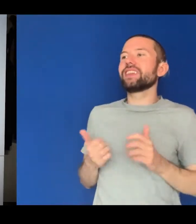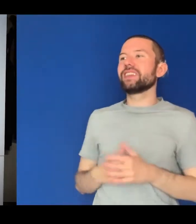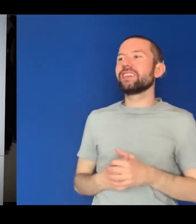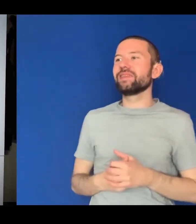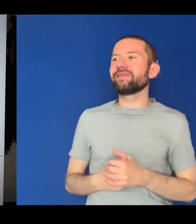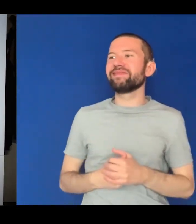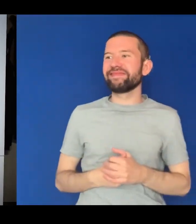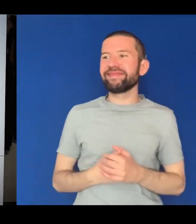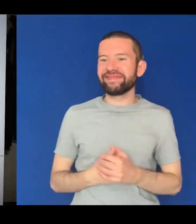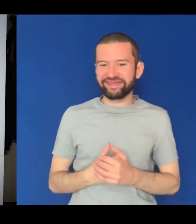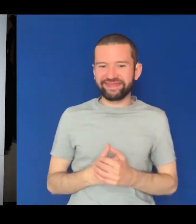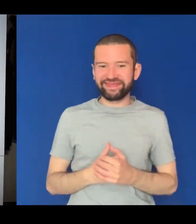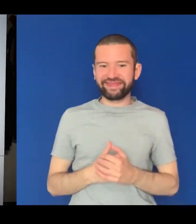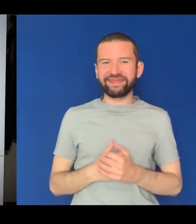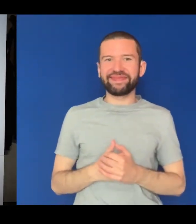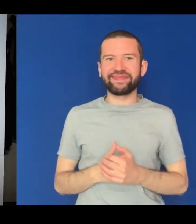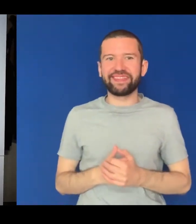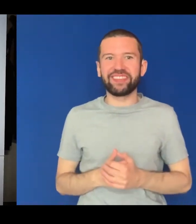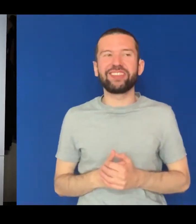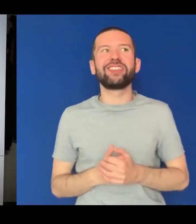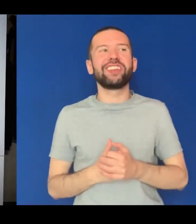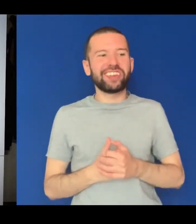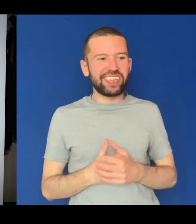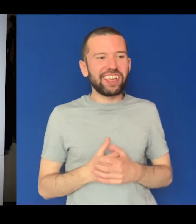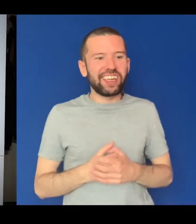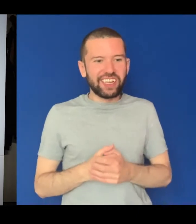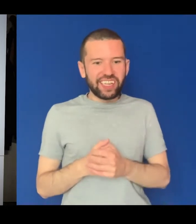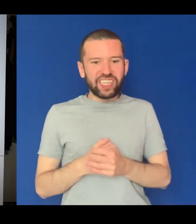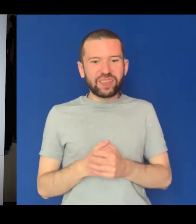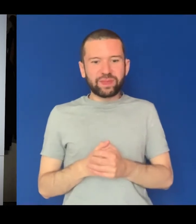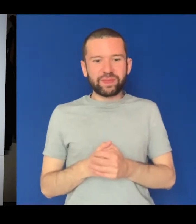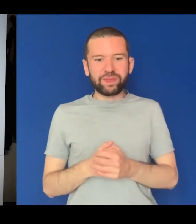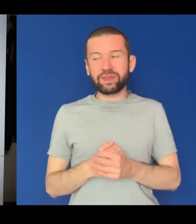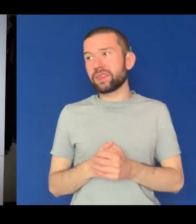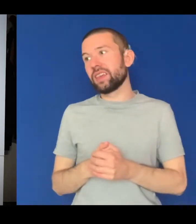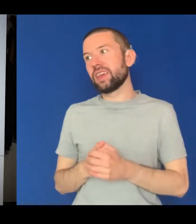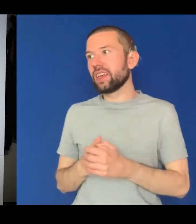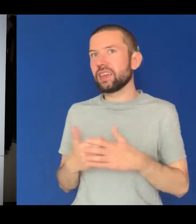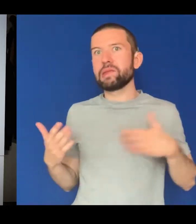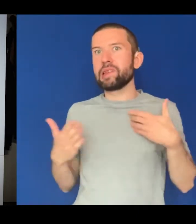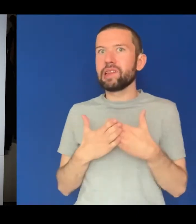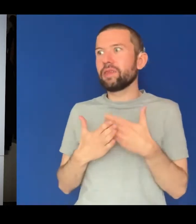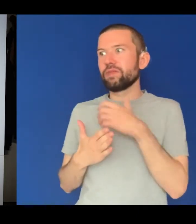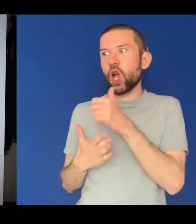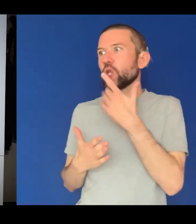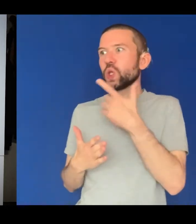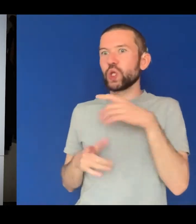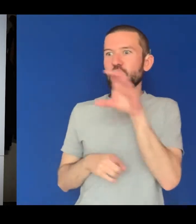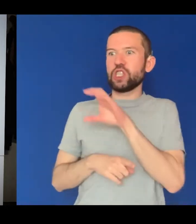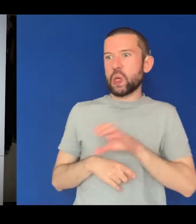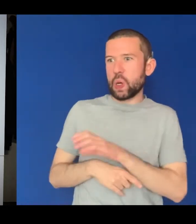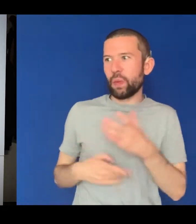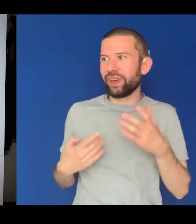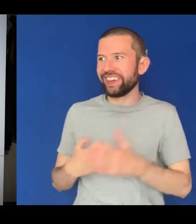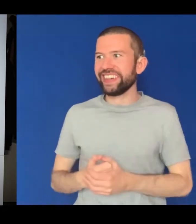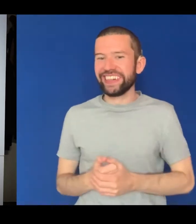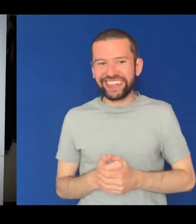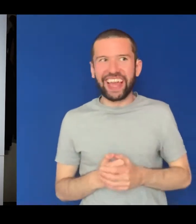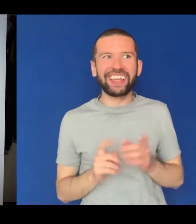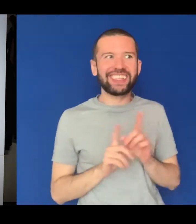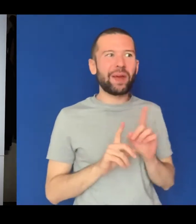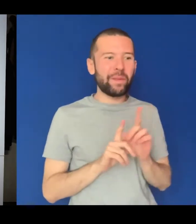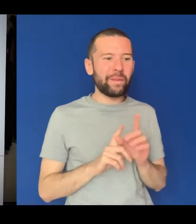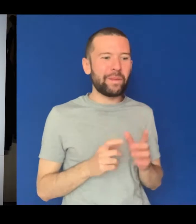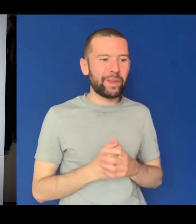right. Oh. Been 12 months of this, and I'm still not used to it. Yeah, me too.